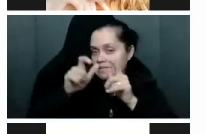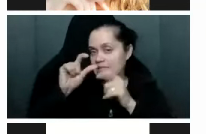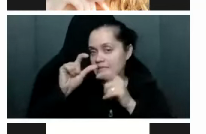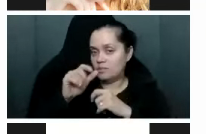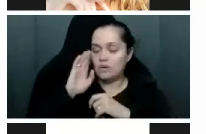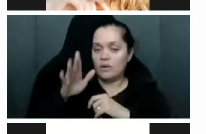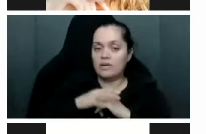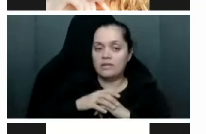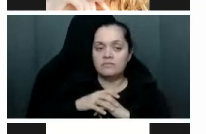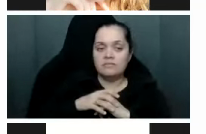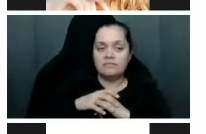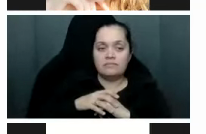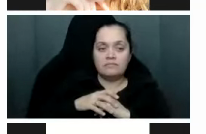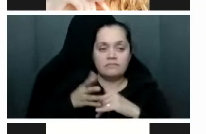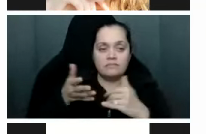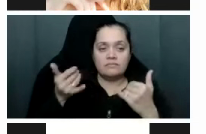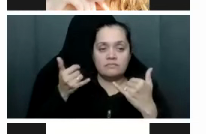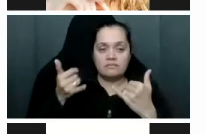Okay, now